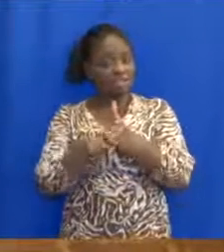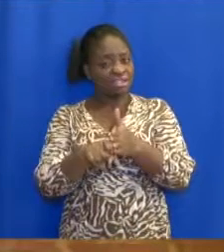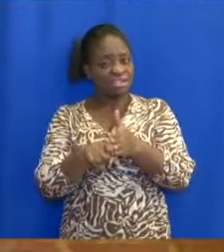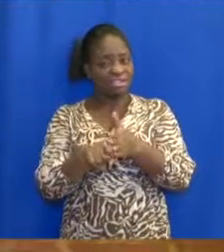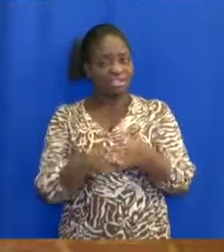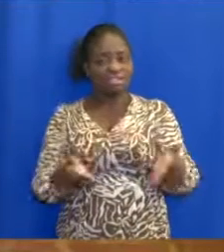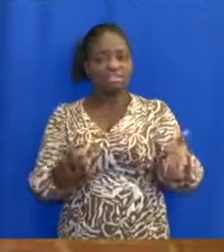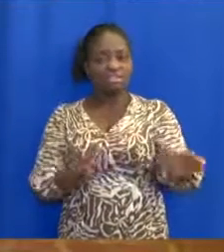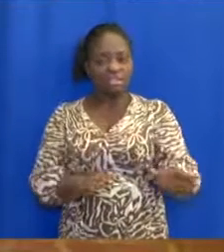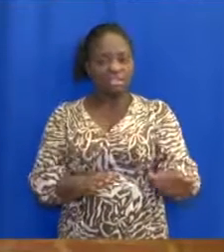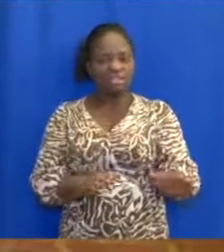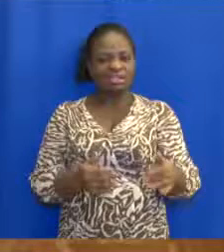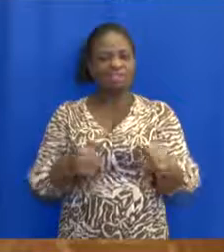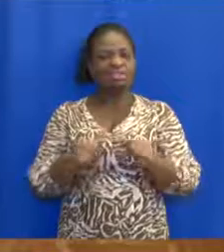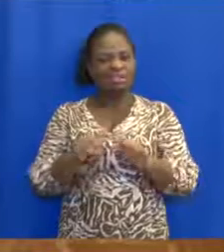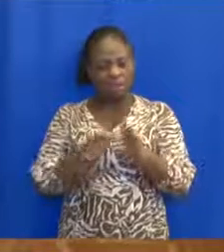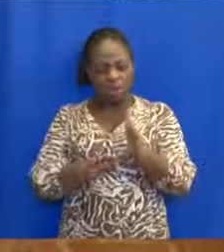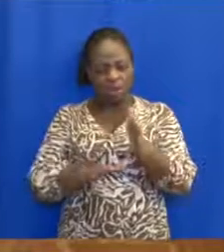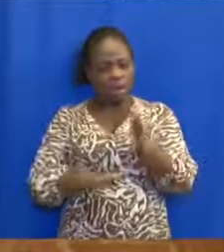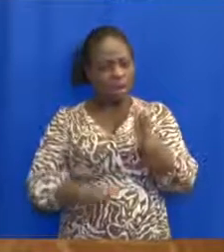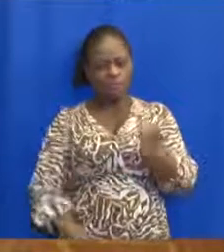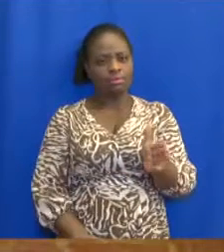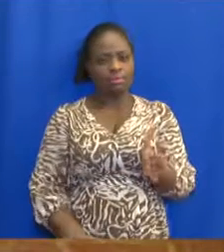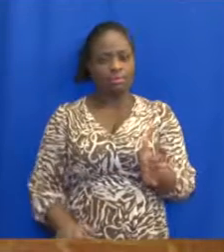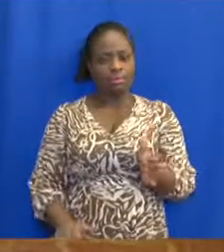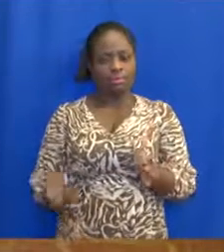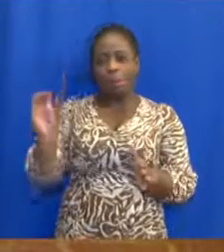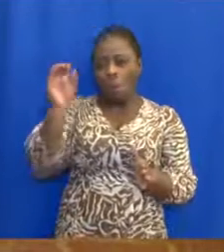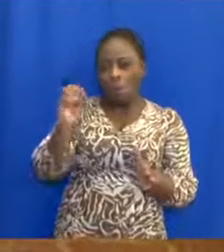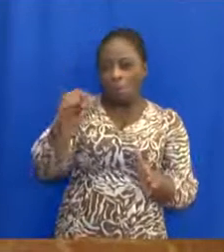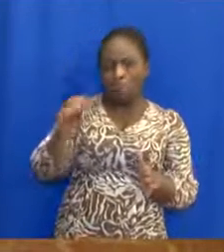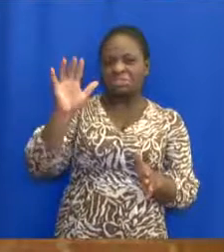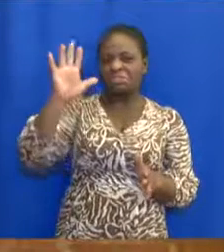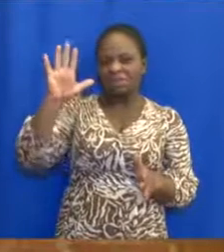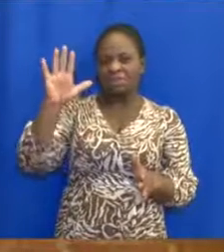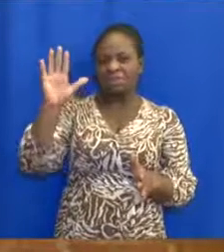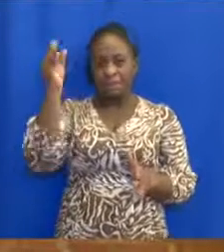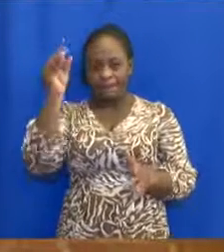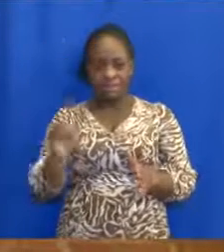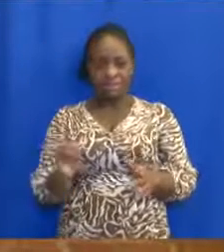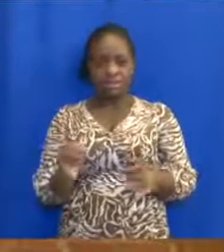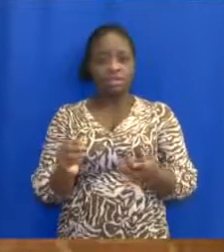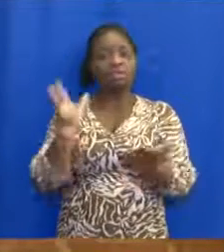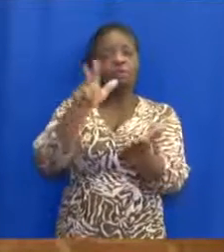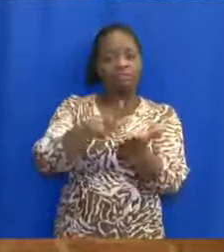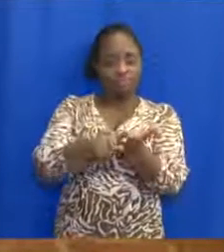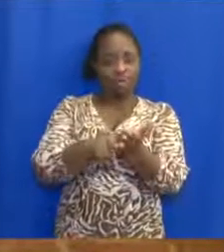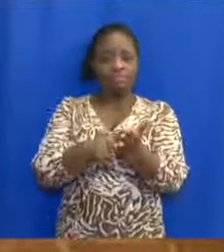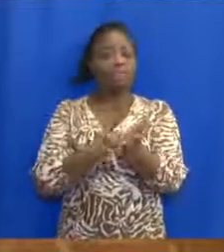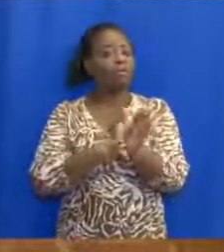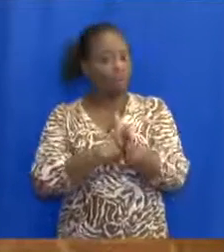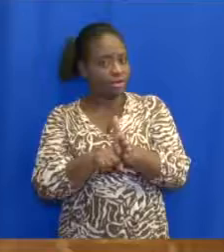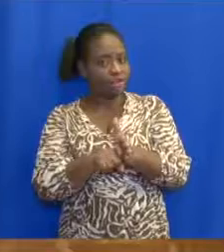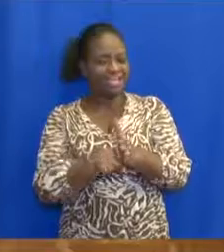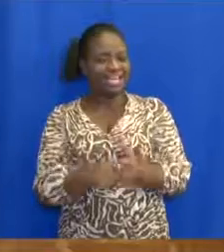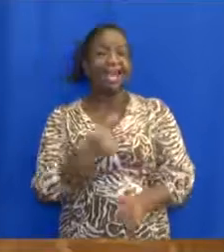deaths has remained persistently low at 0.5% of confirmed cases.